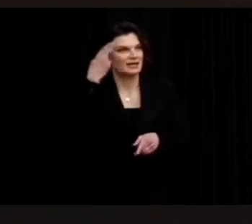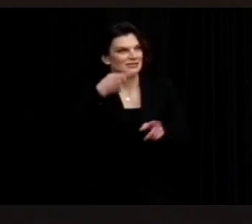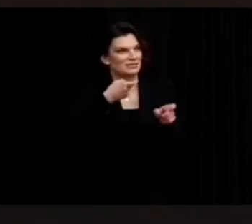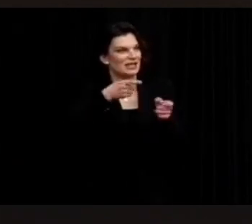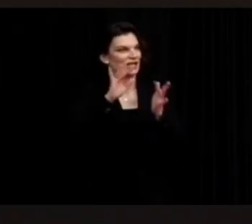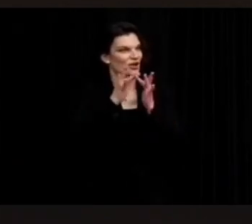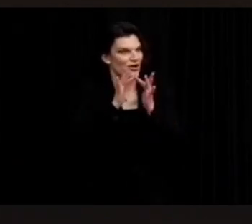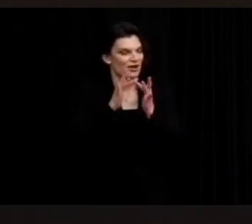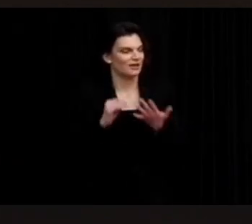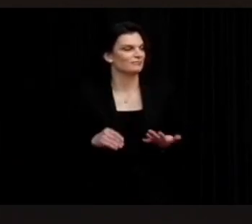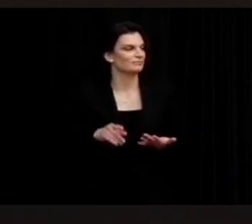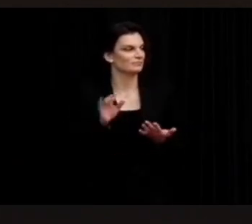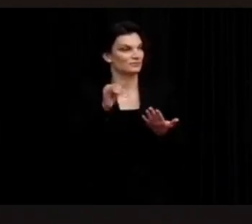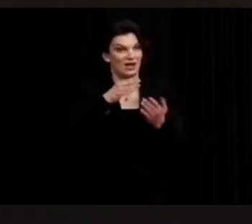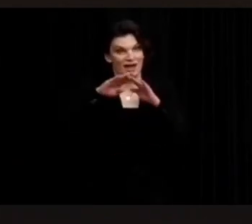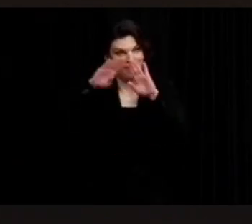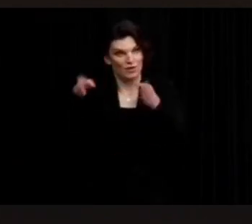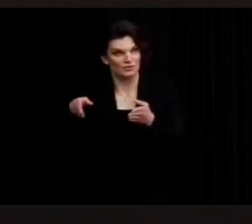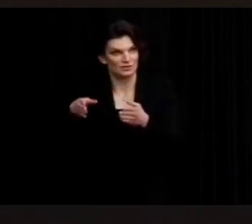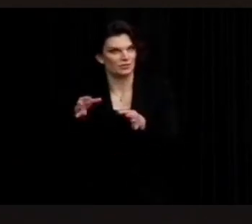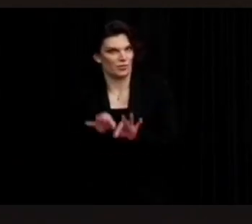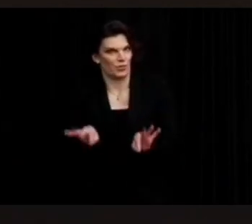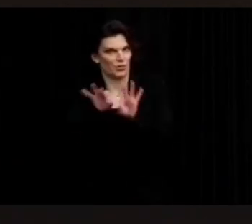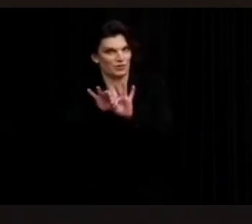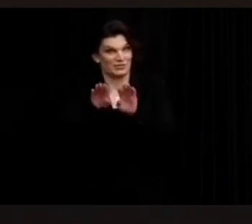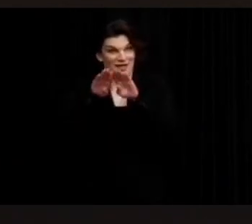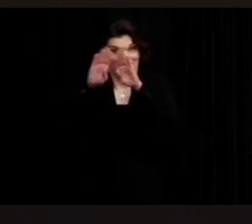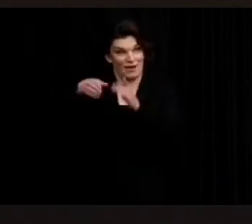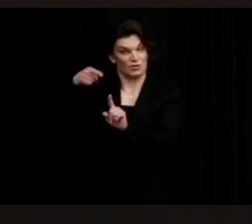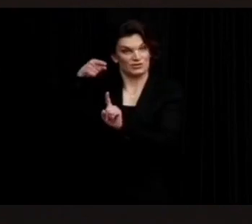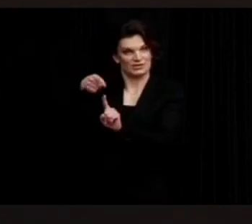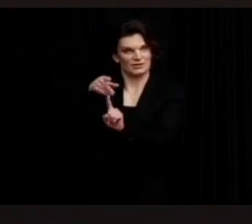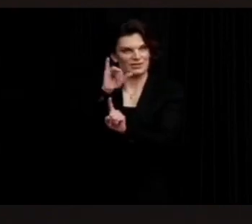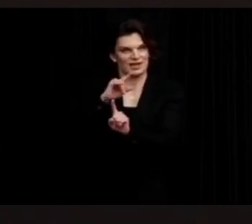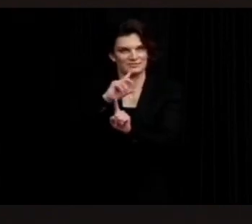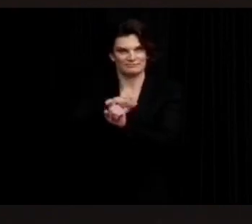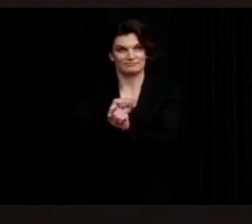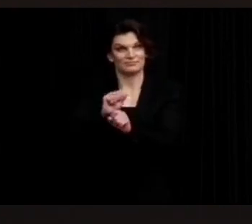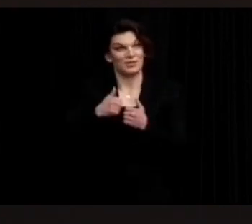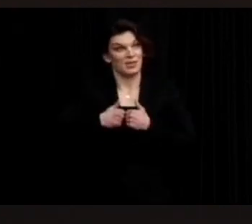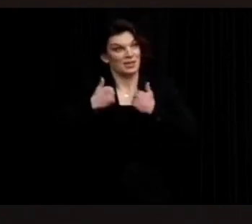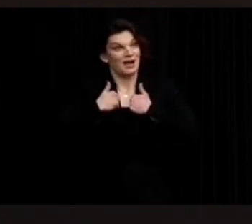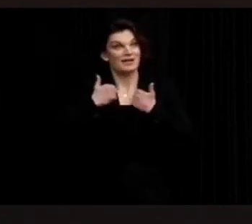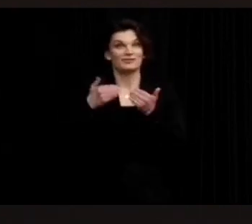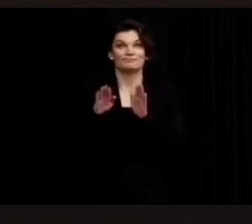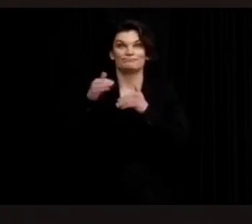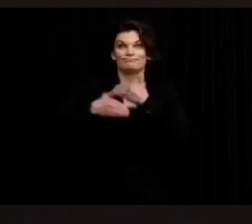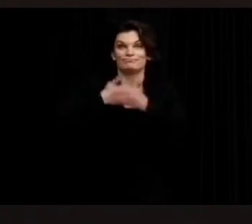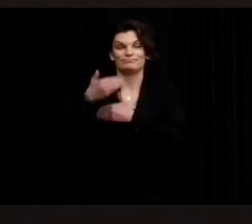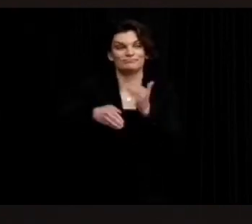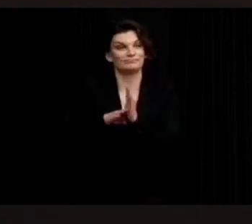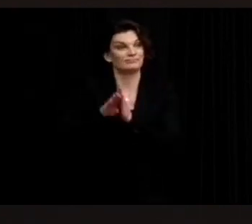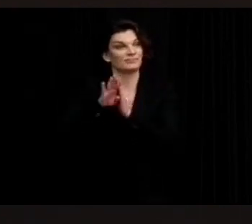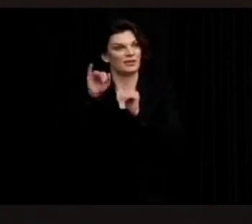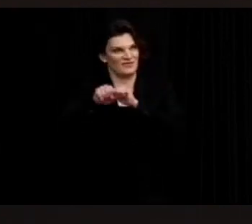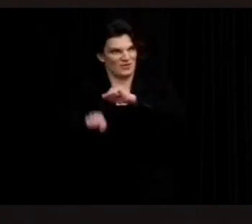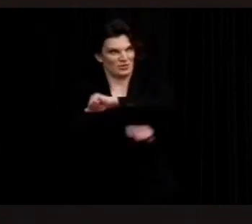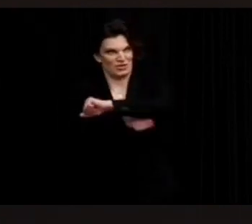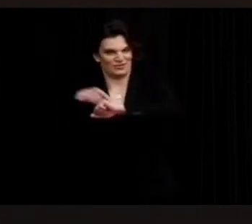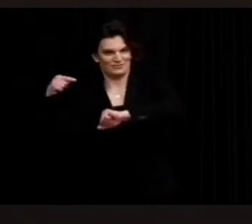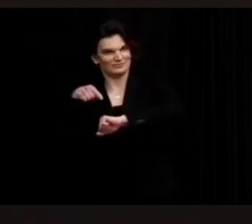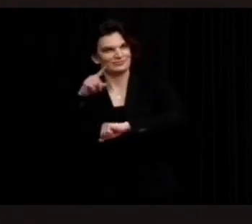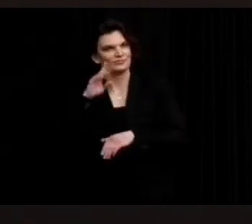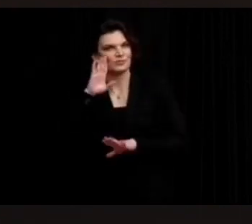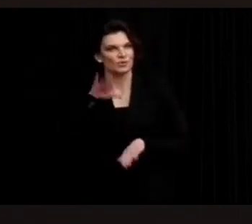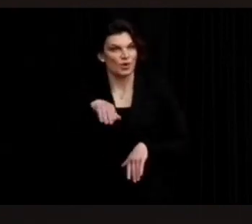internet, and of course, our housing. Housing is foundational to life itself. Without water, food,